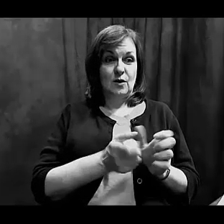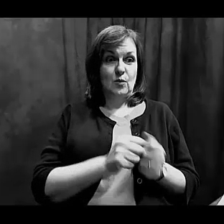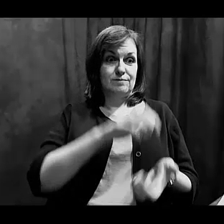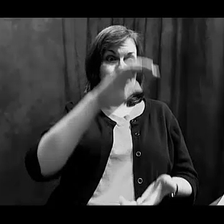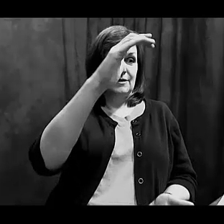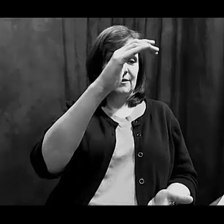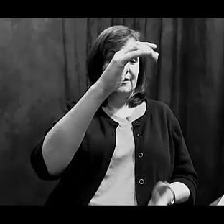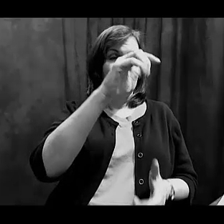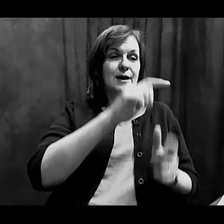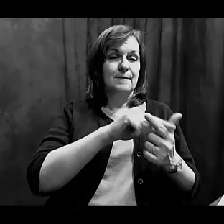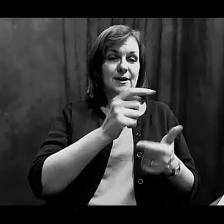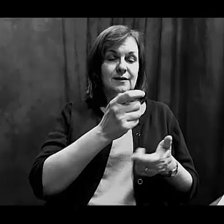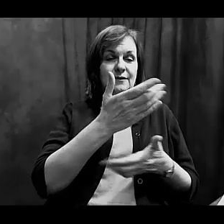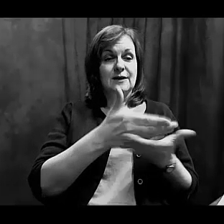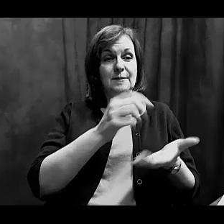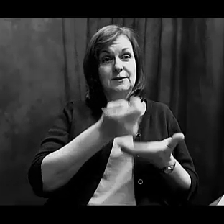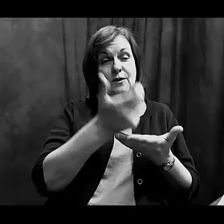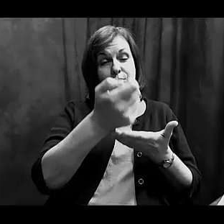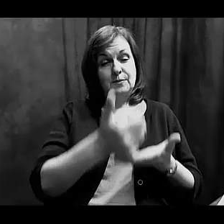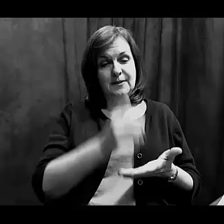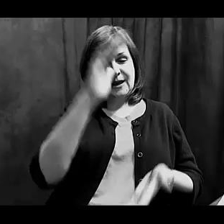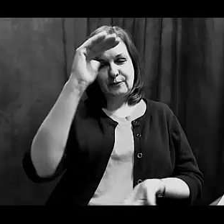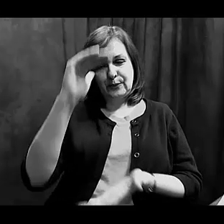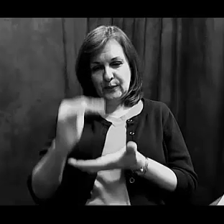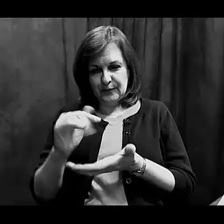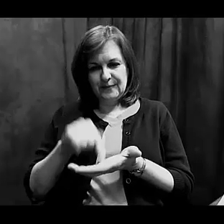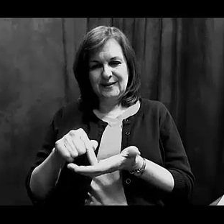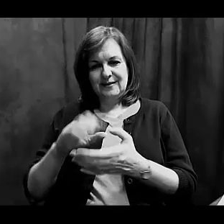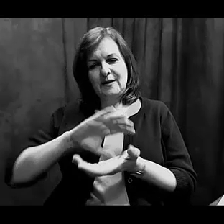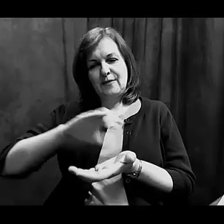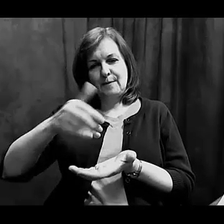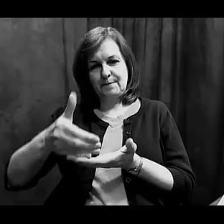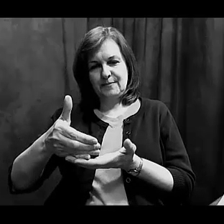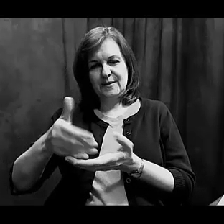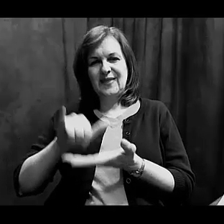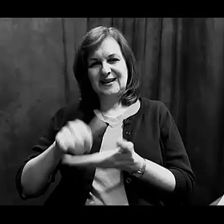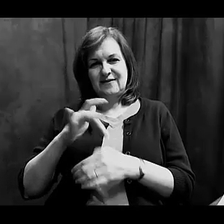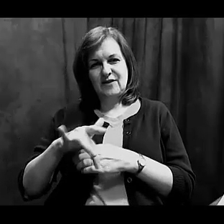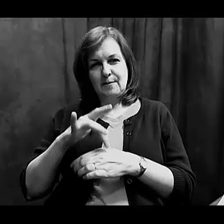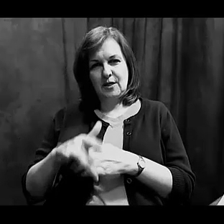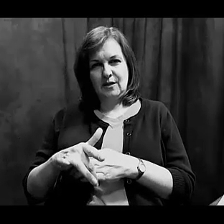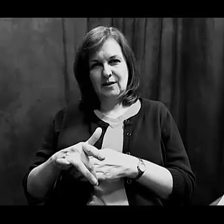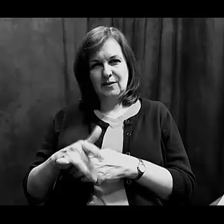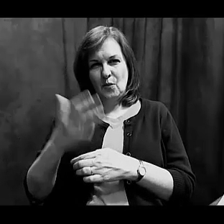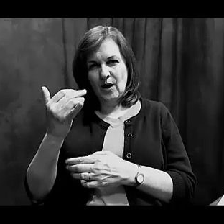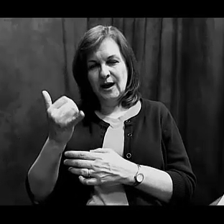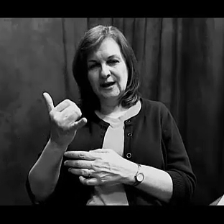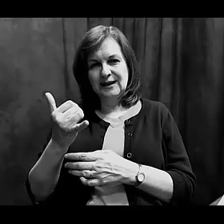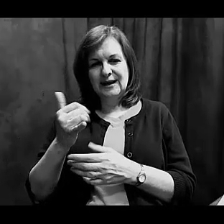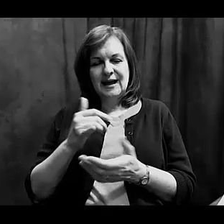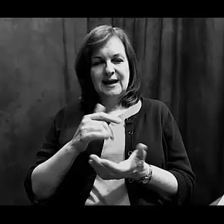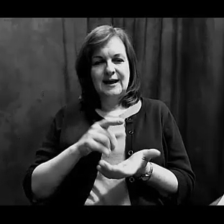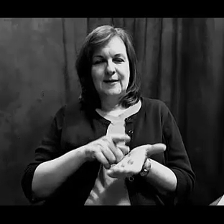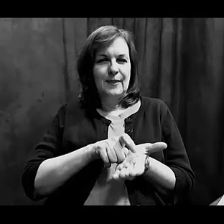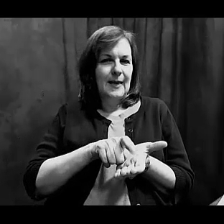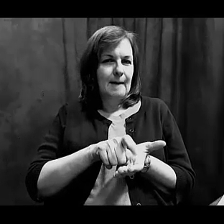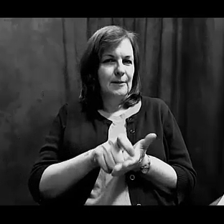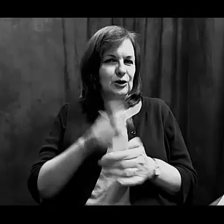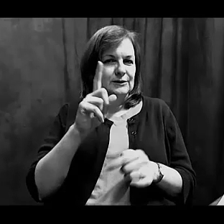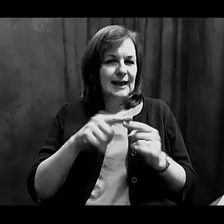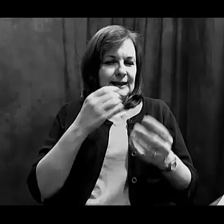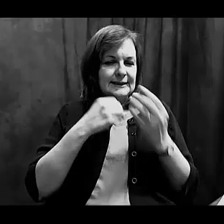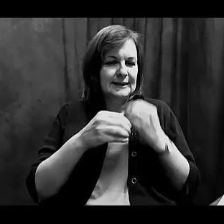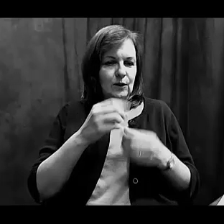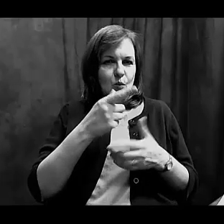interested in is this end, this net that we have available, because our caterpillar can't eat